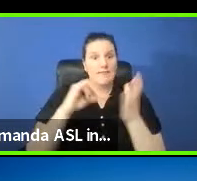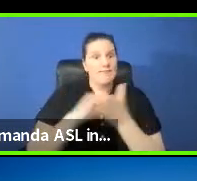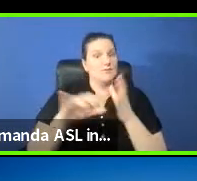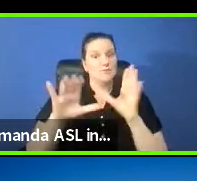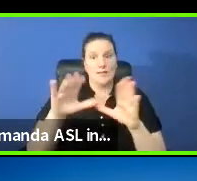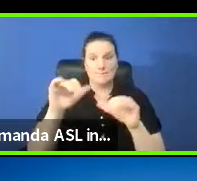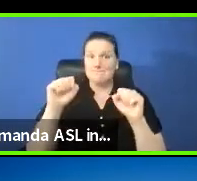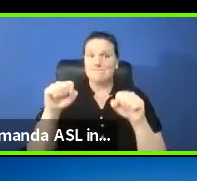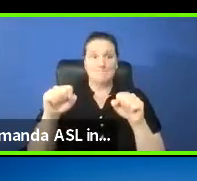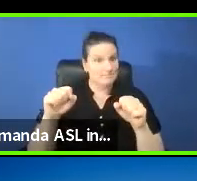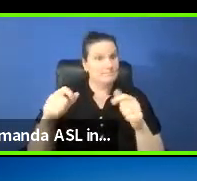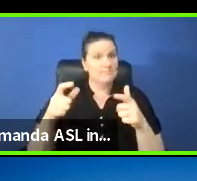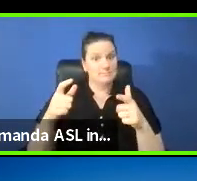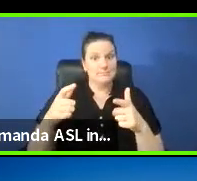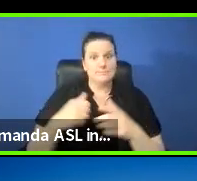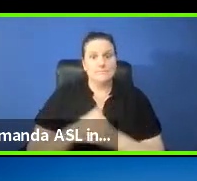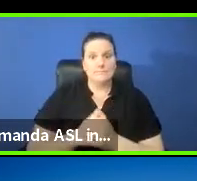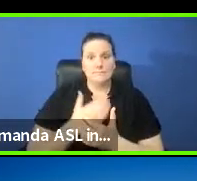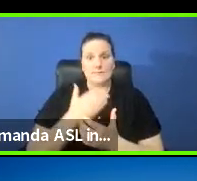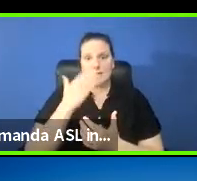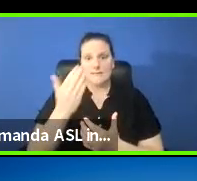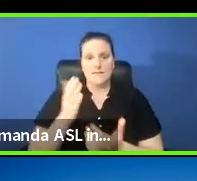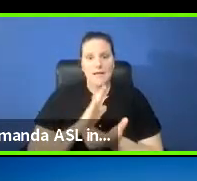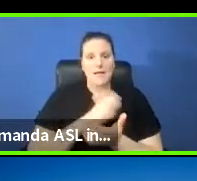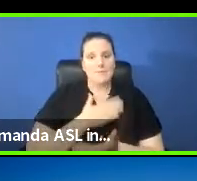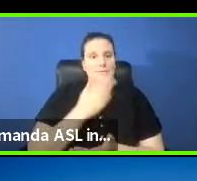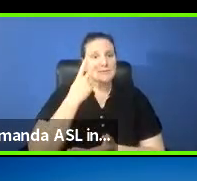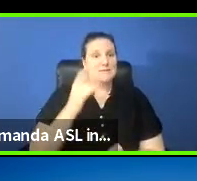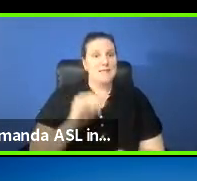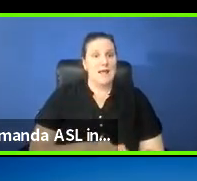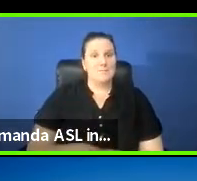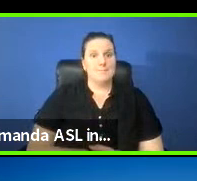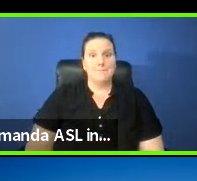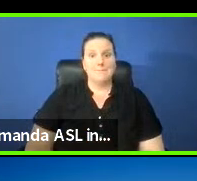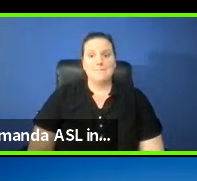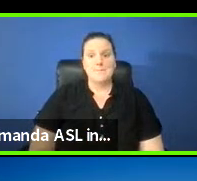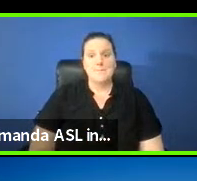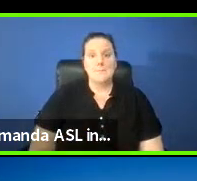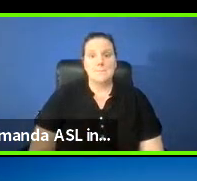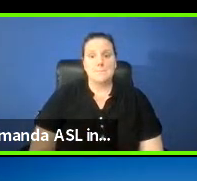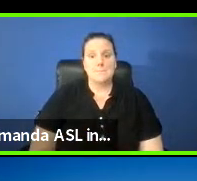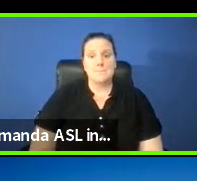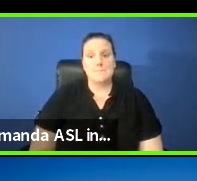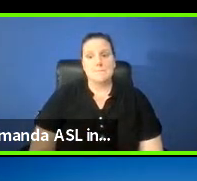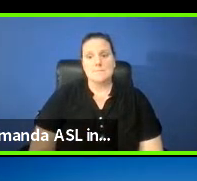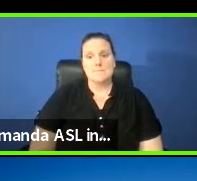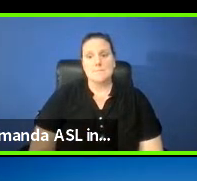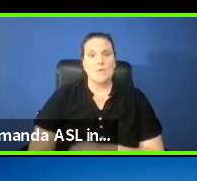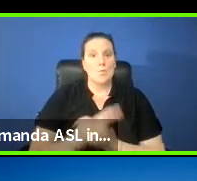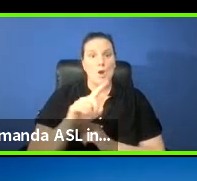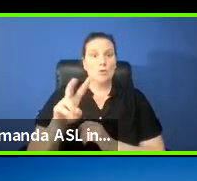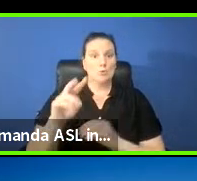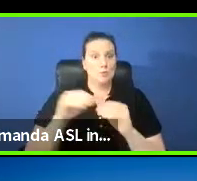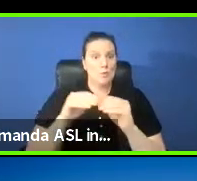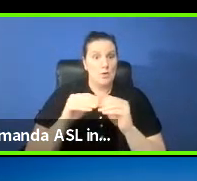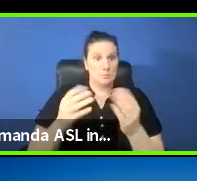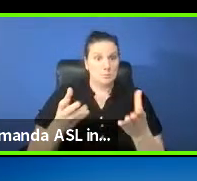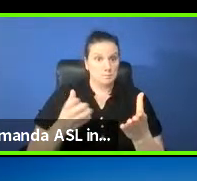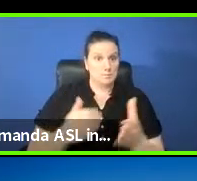I'm glad to see it. Thanks. Great. Great. One or two more?